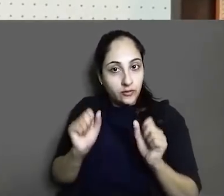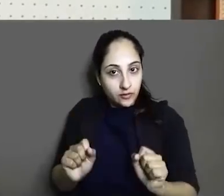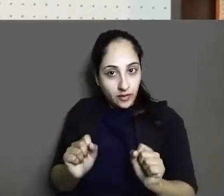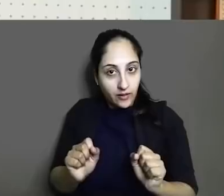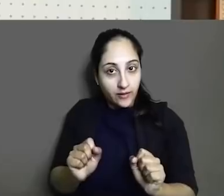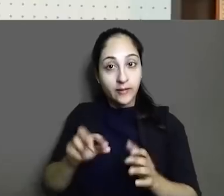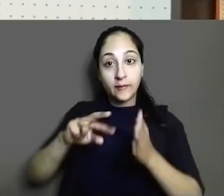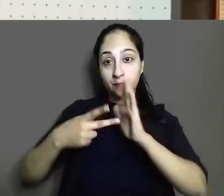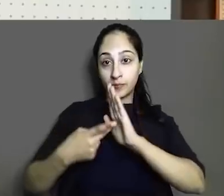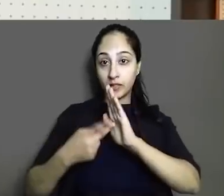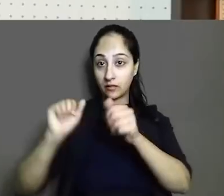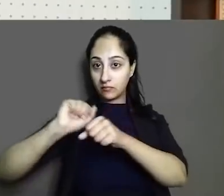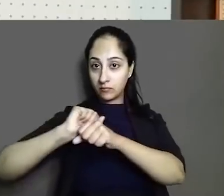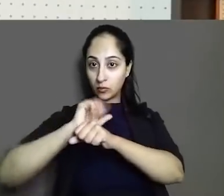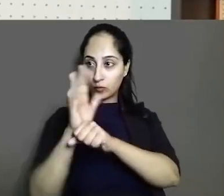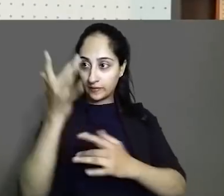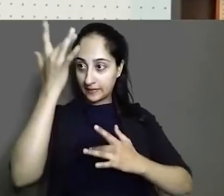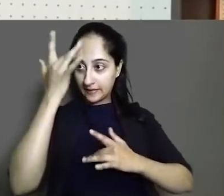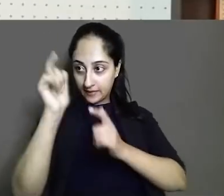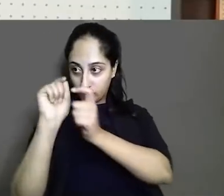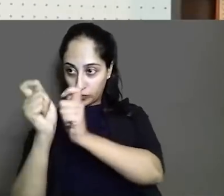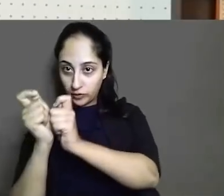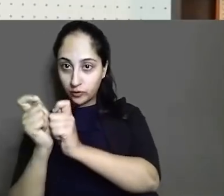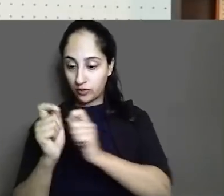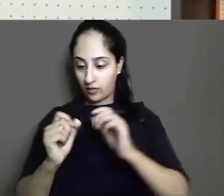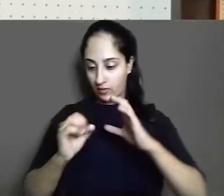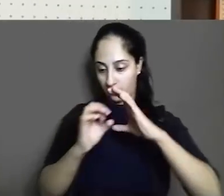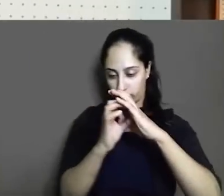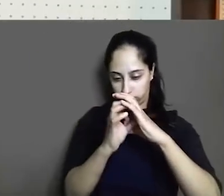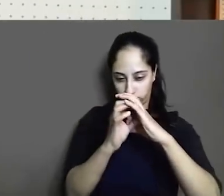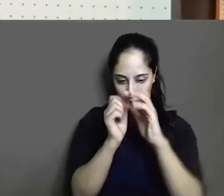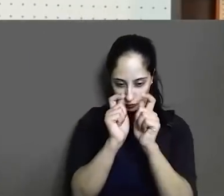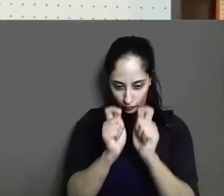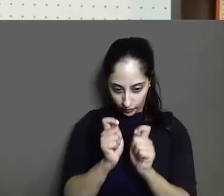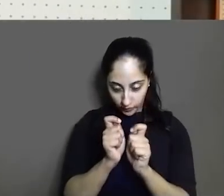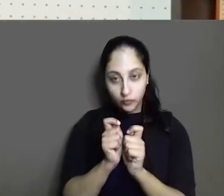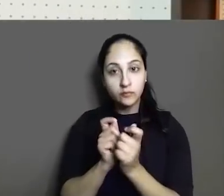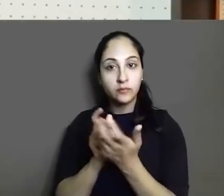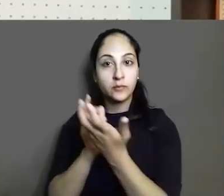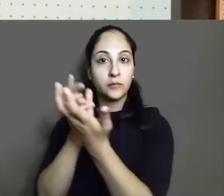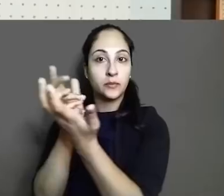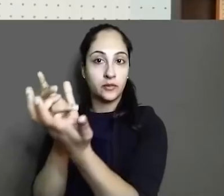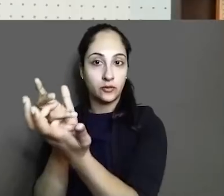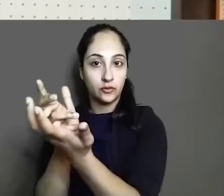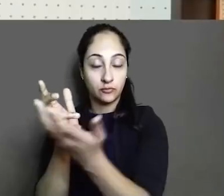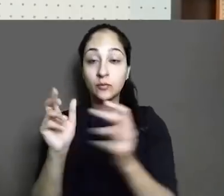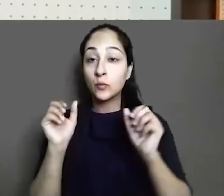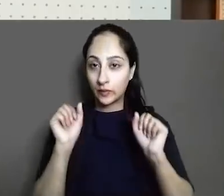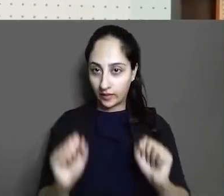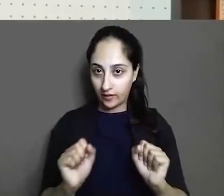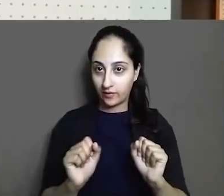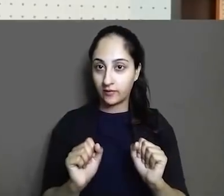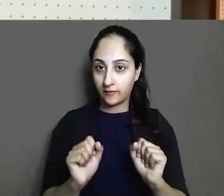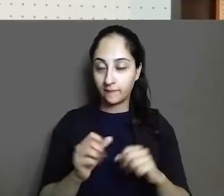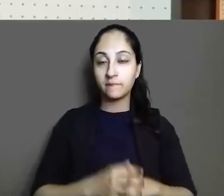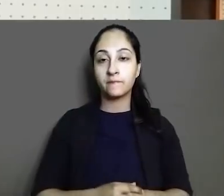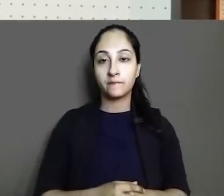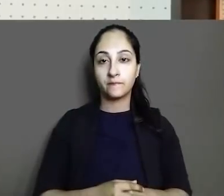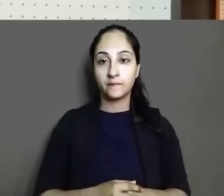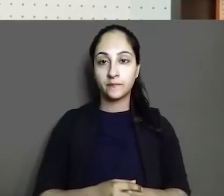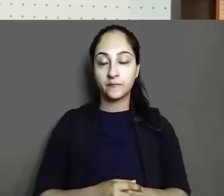right now, if a variant arises where the vaccine would be ineffective, how quickly sort of can we